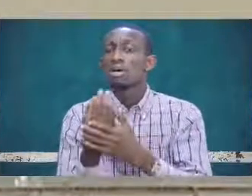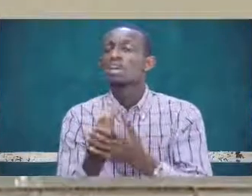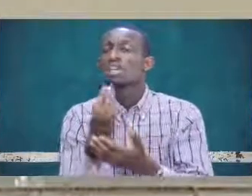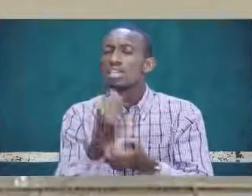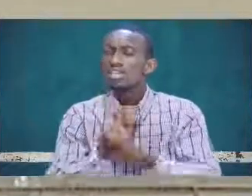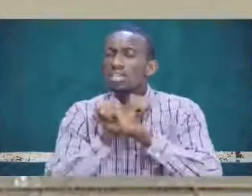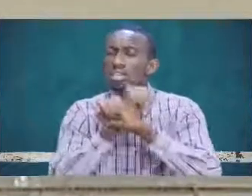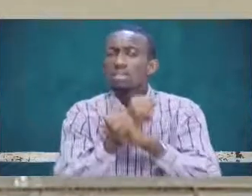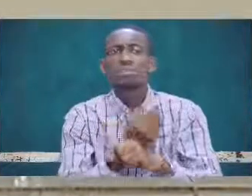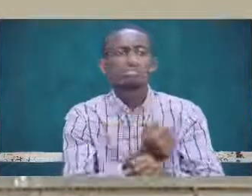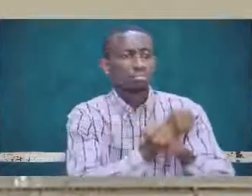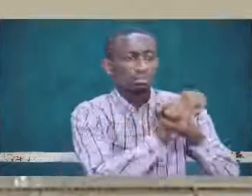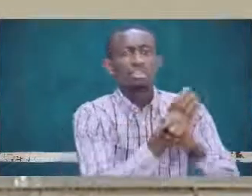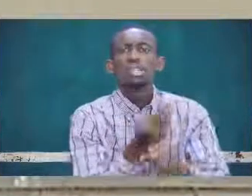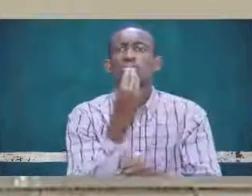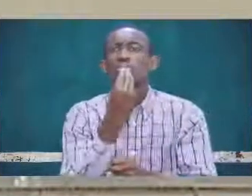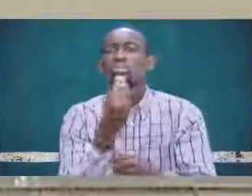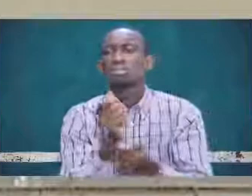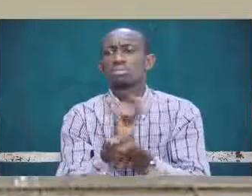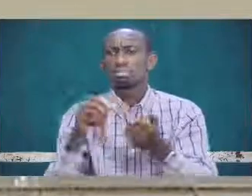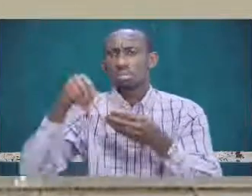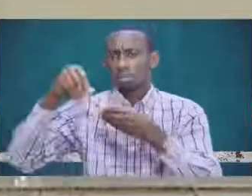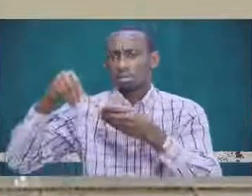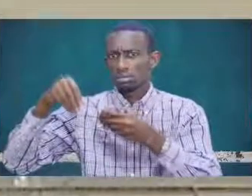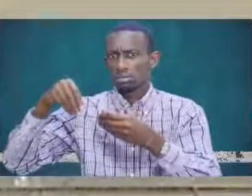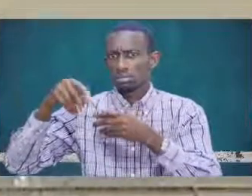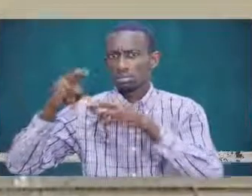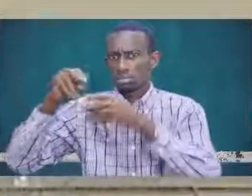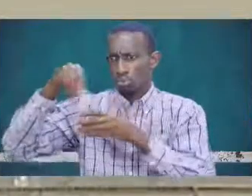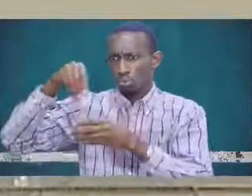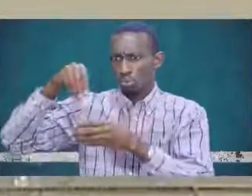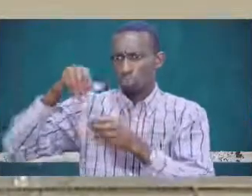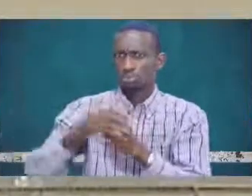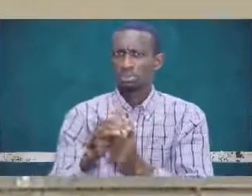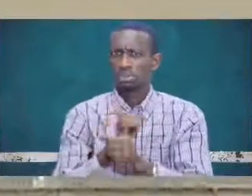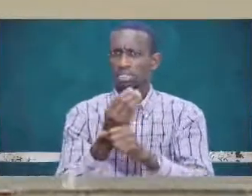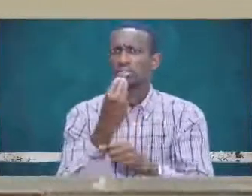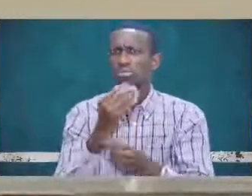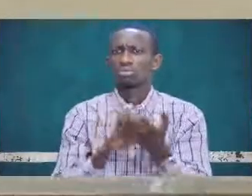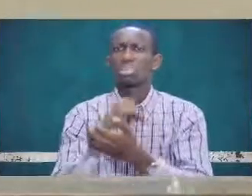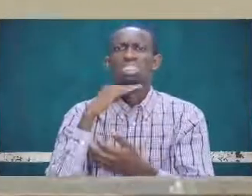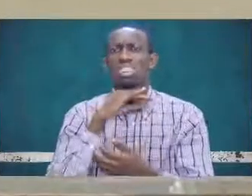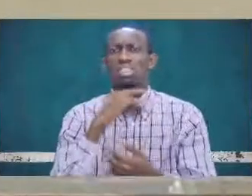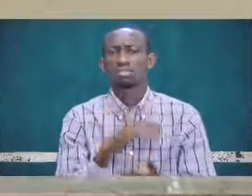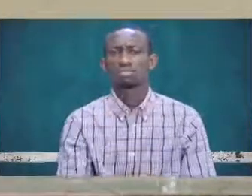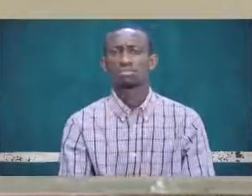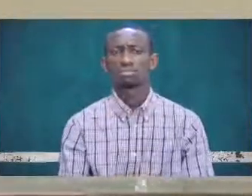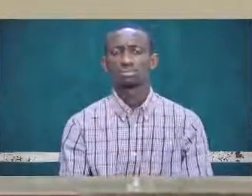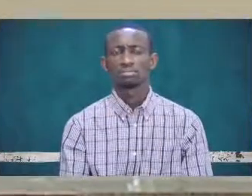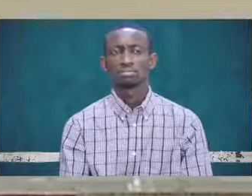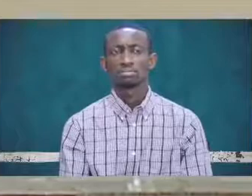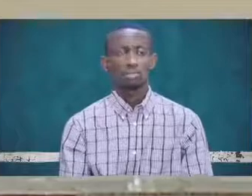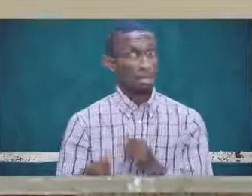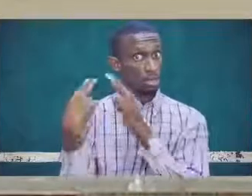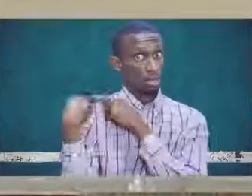prevents food from being fermented. So I will just try to, can say, one, it kills germs.